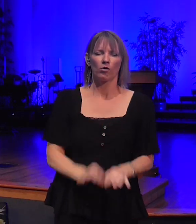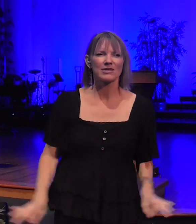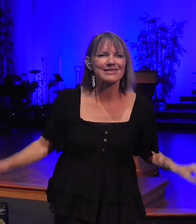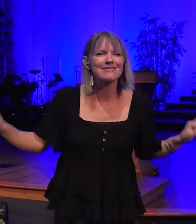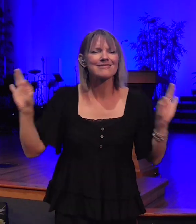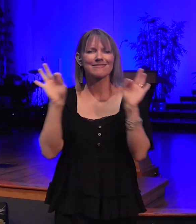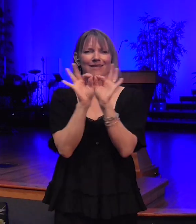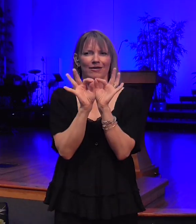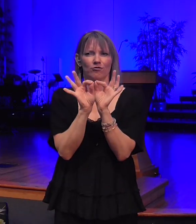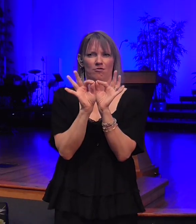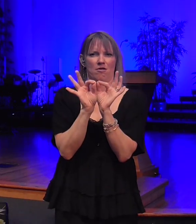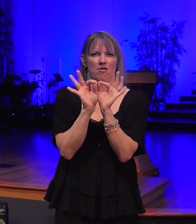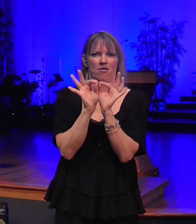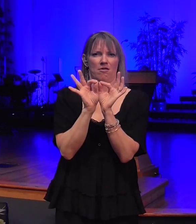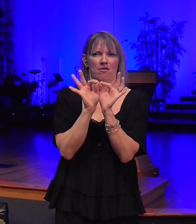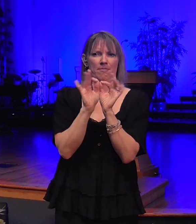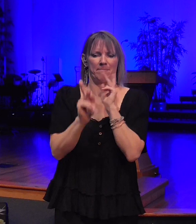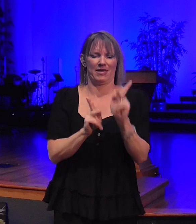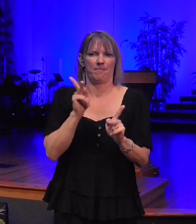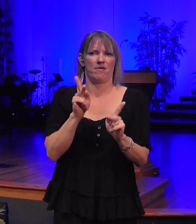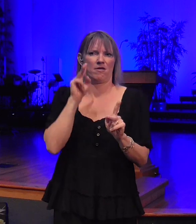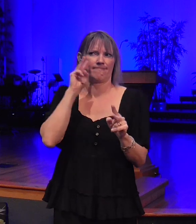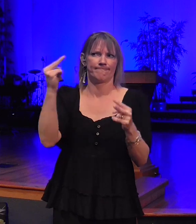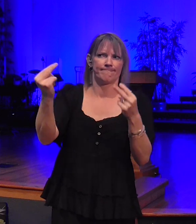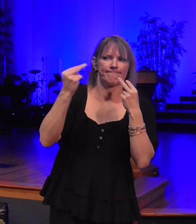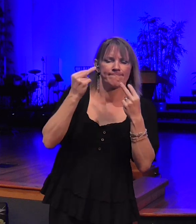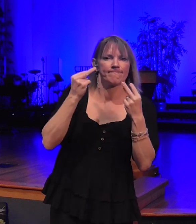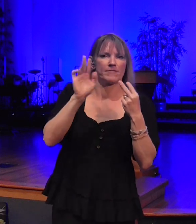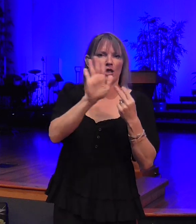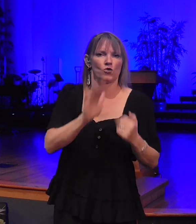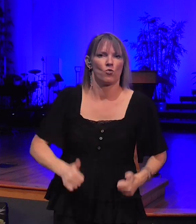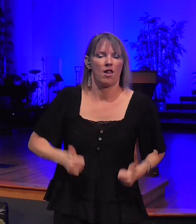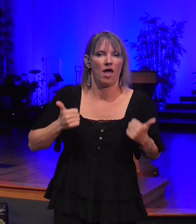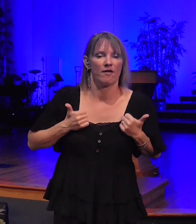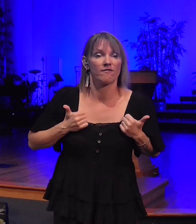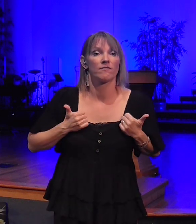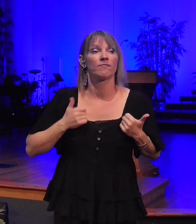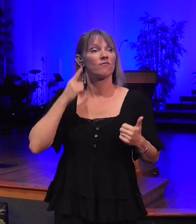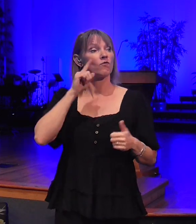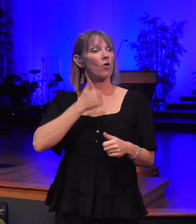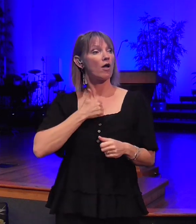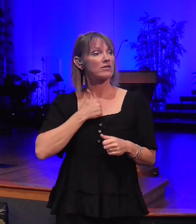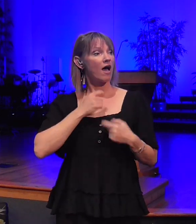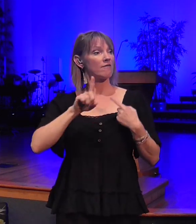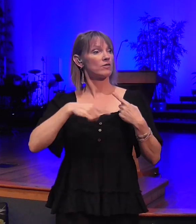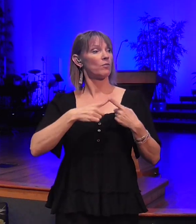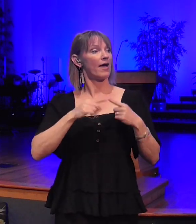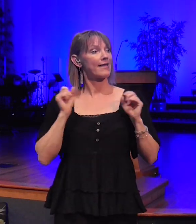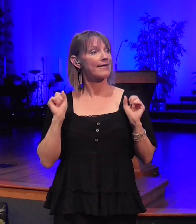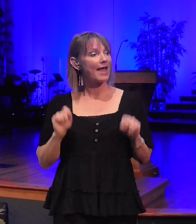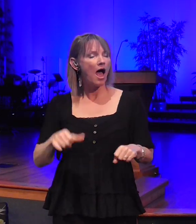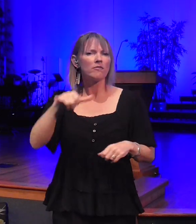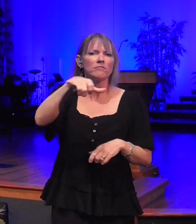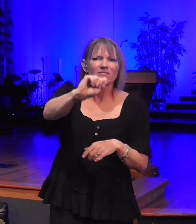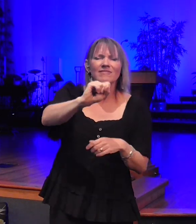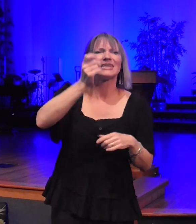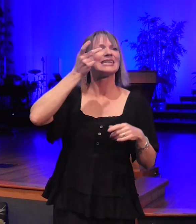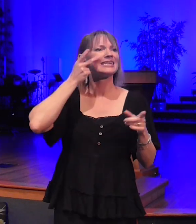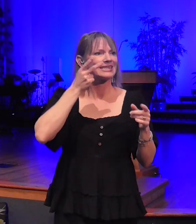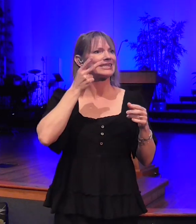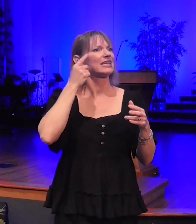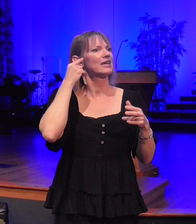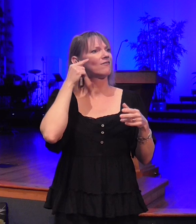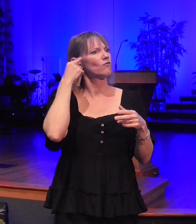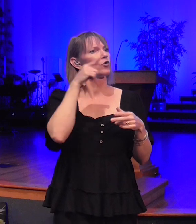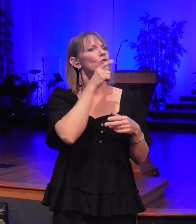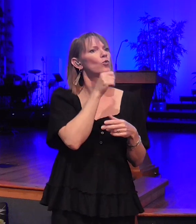of eyes in your life. And for ourselves, when we can, yes, see people for who we want them to be and see